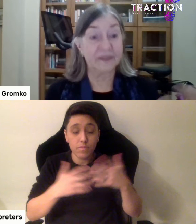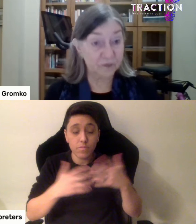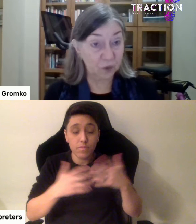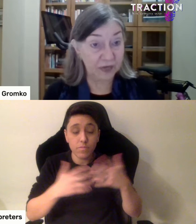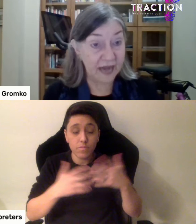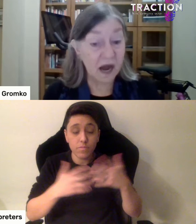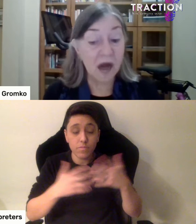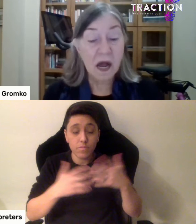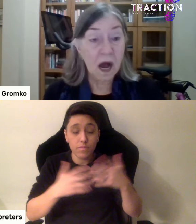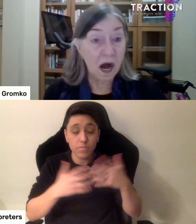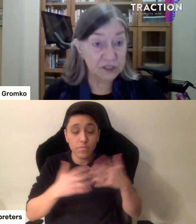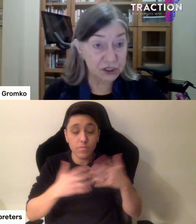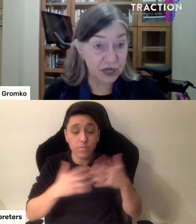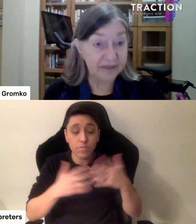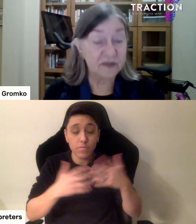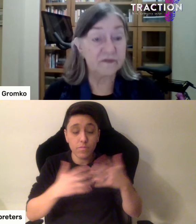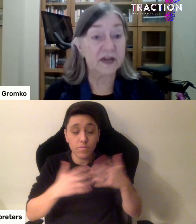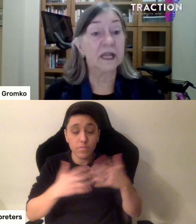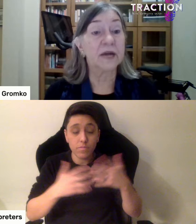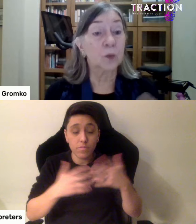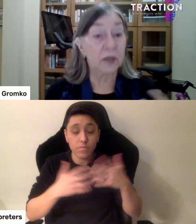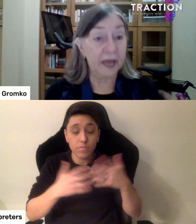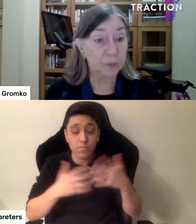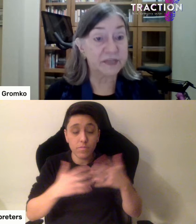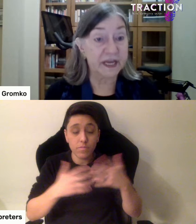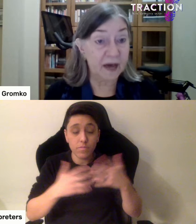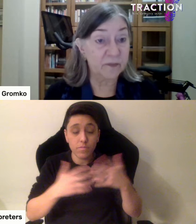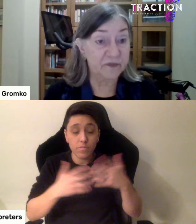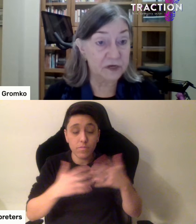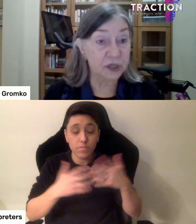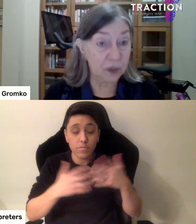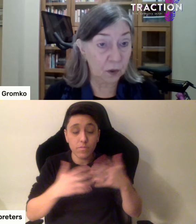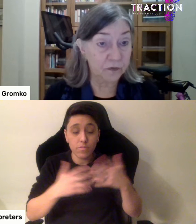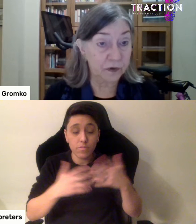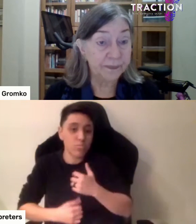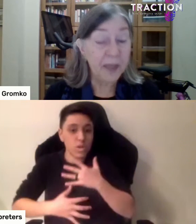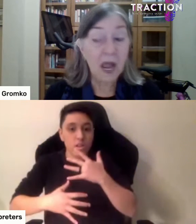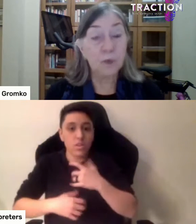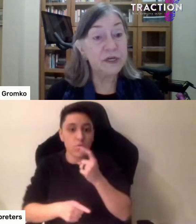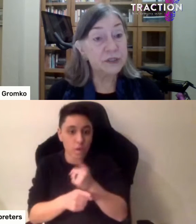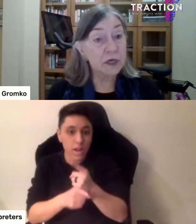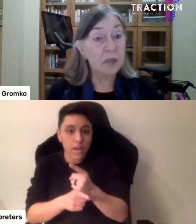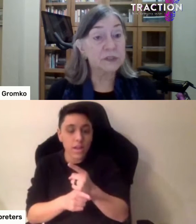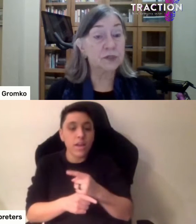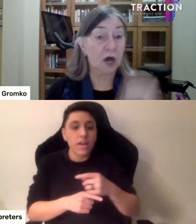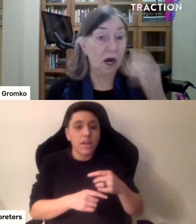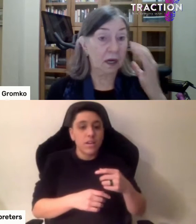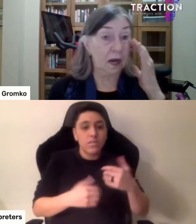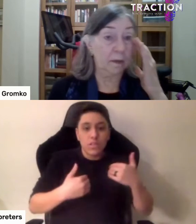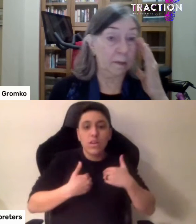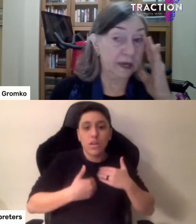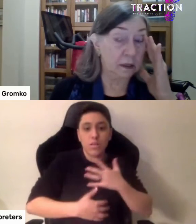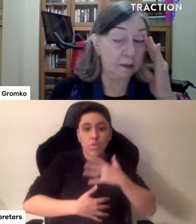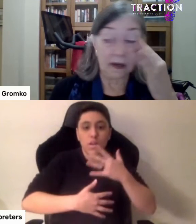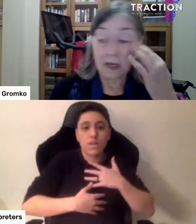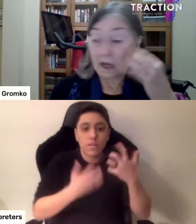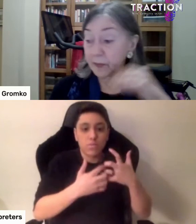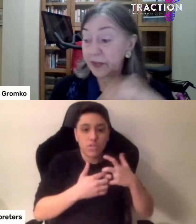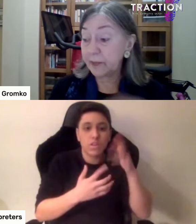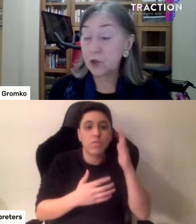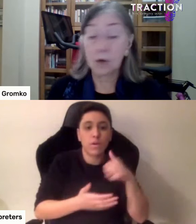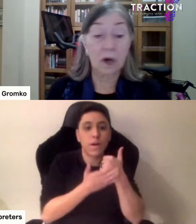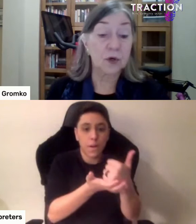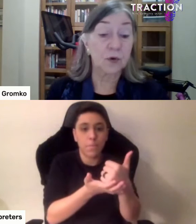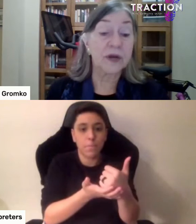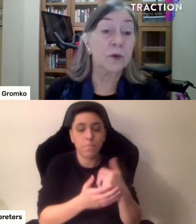breath and therefore cannot oxygenate, the ventilator will help take that function over. We should also talk, Michael, about